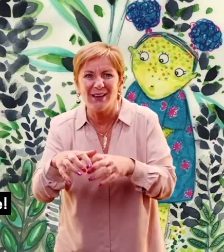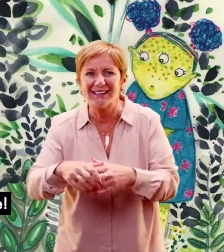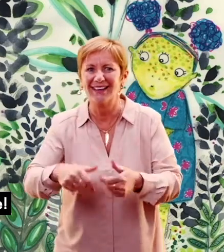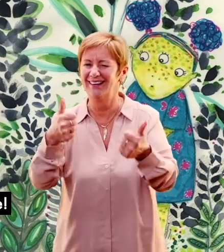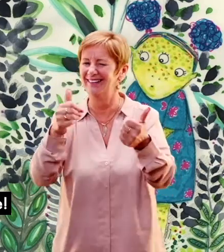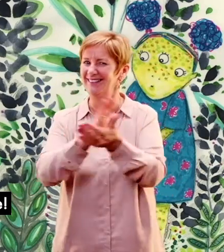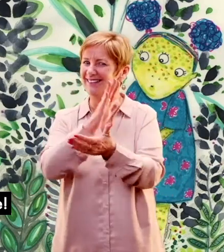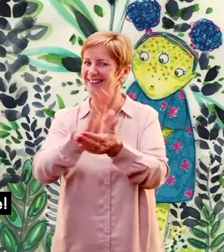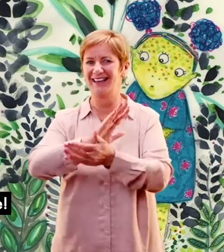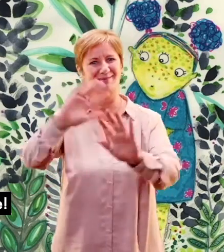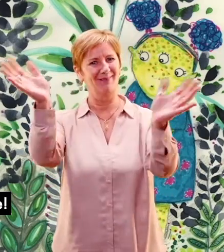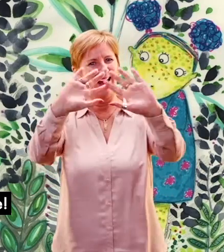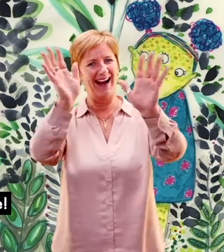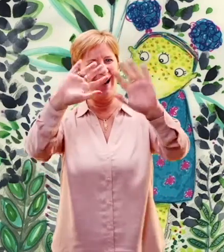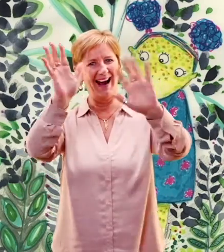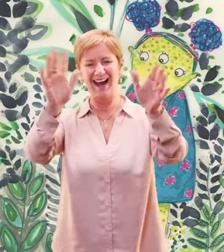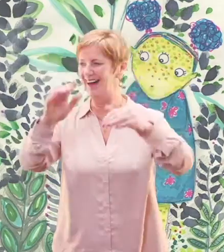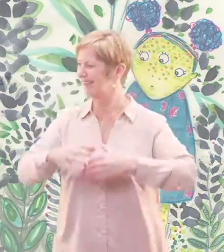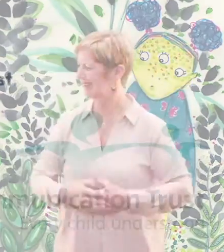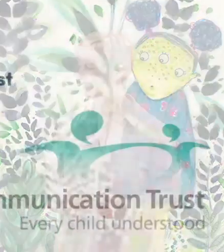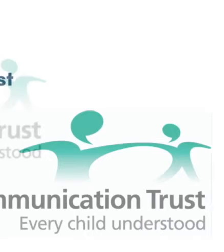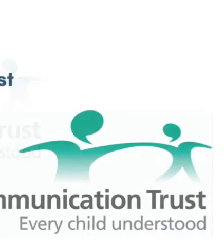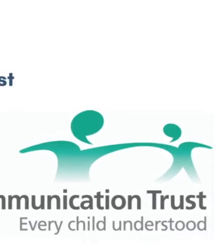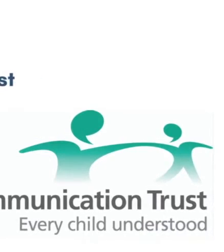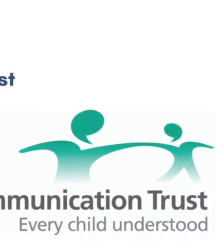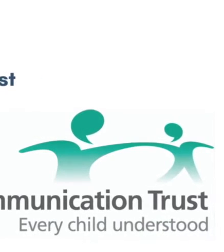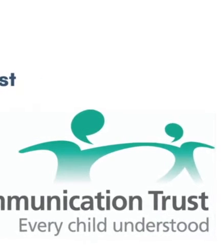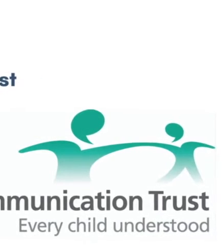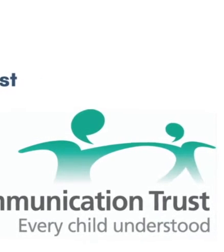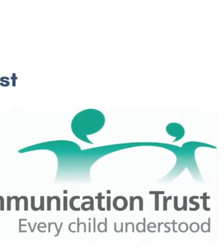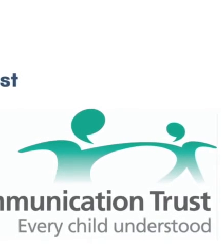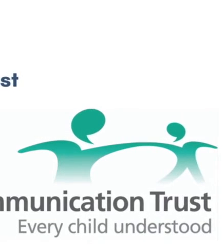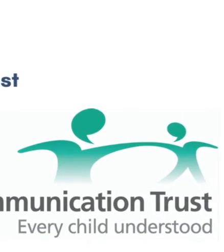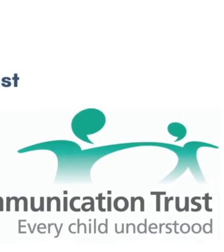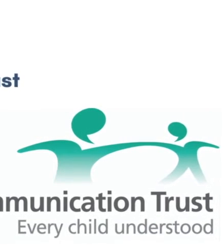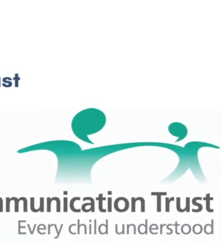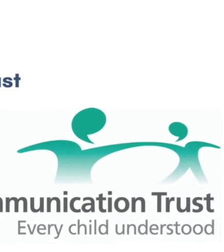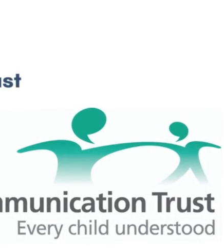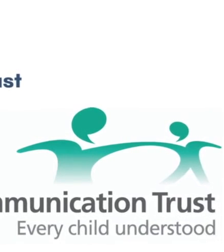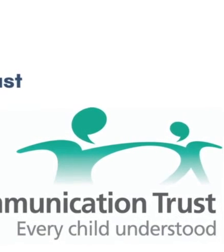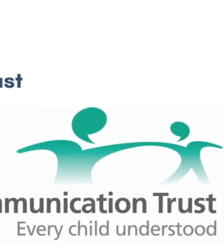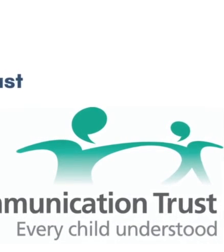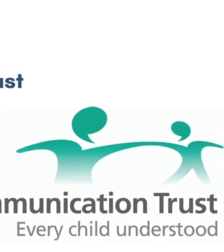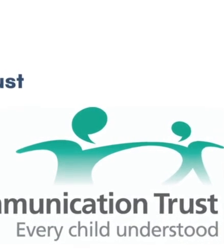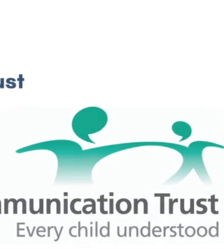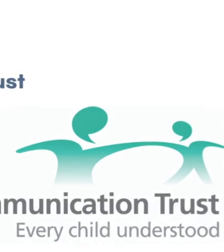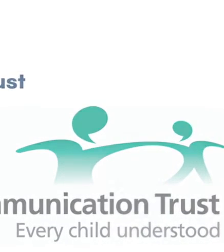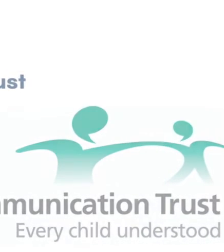Have fun drawing. Bye bye.